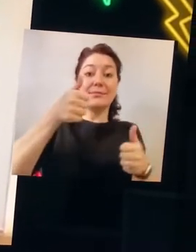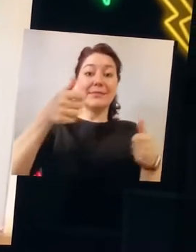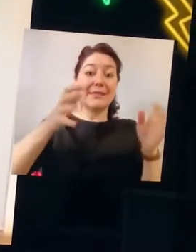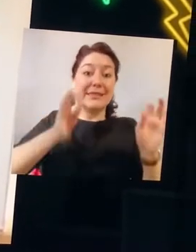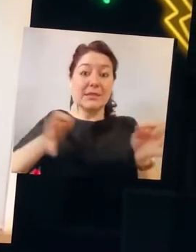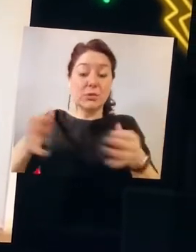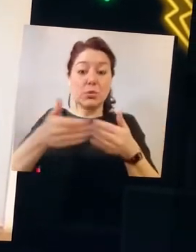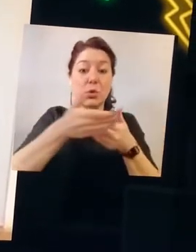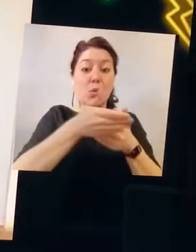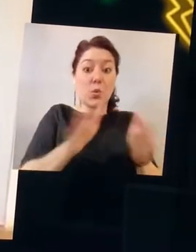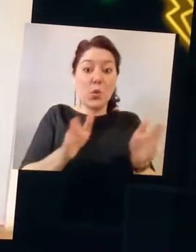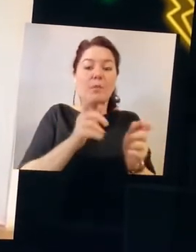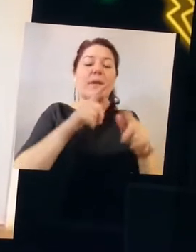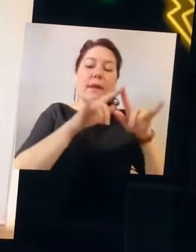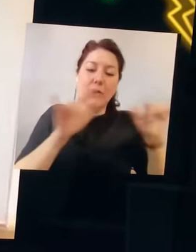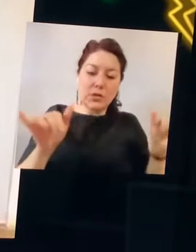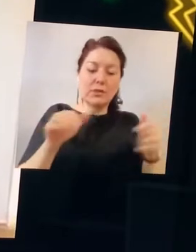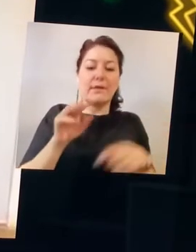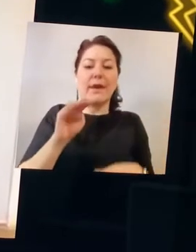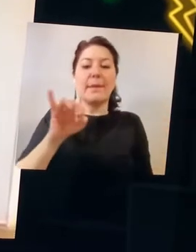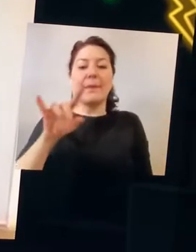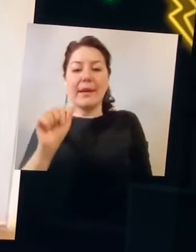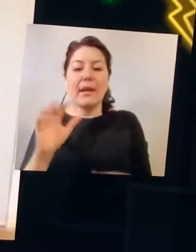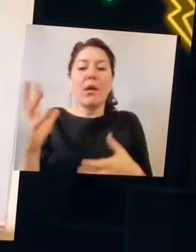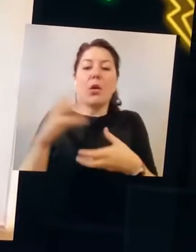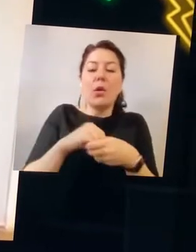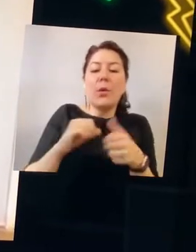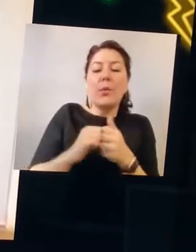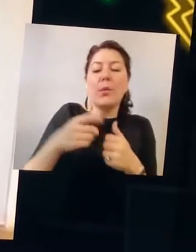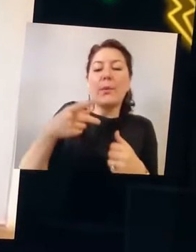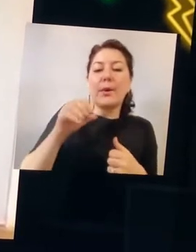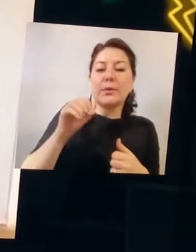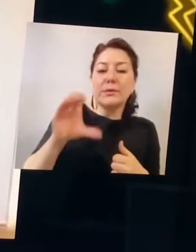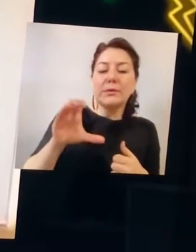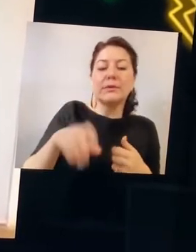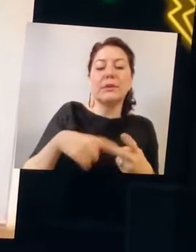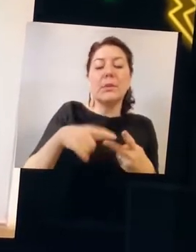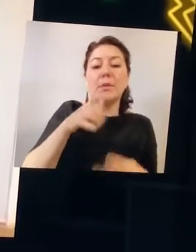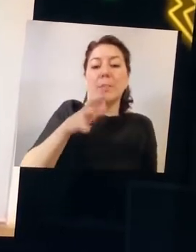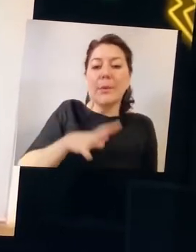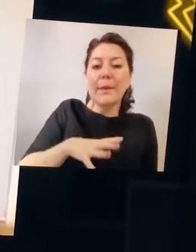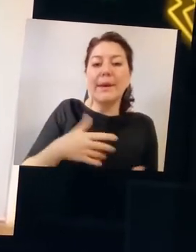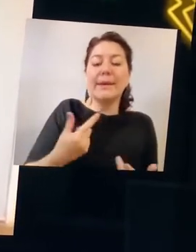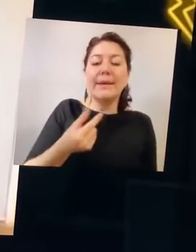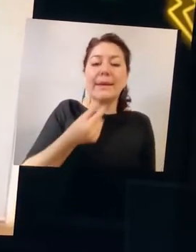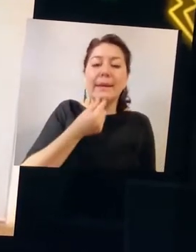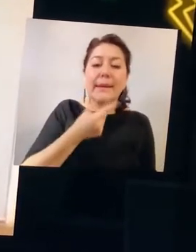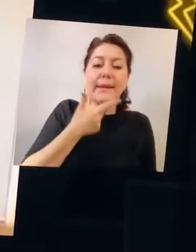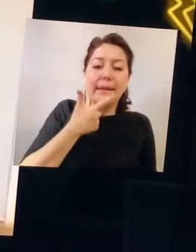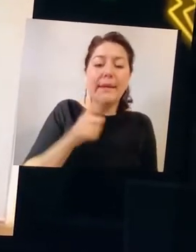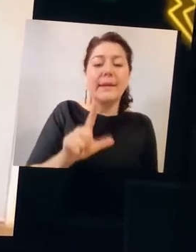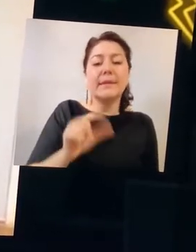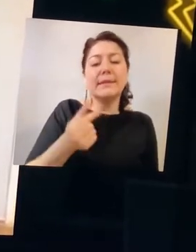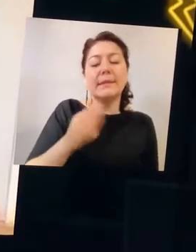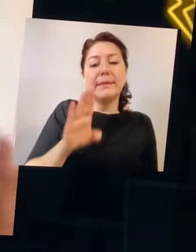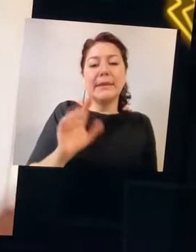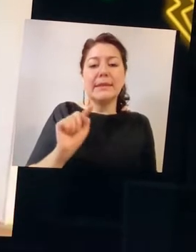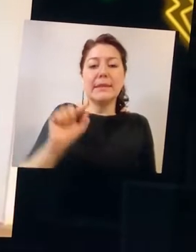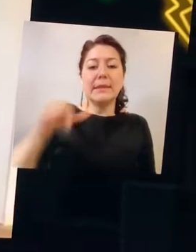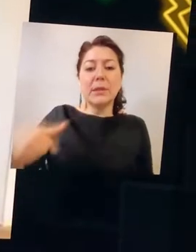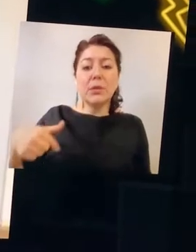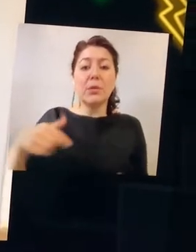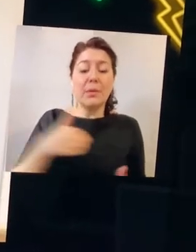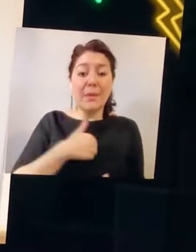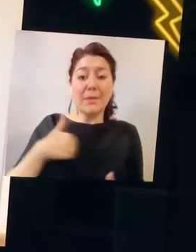order to include more women, more people of color, more gay and LGBTQ members, people of